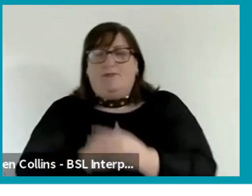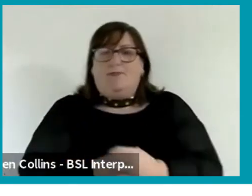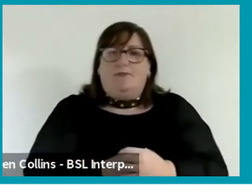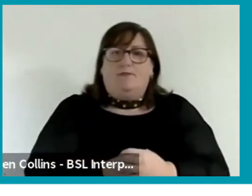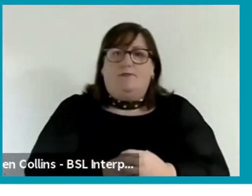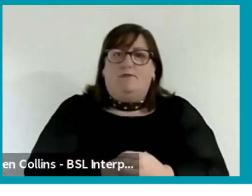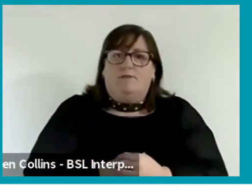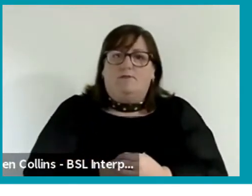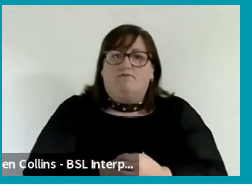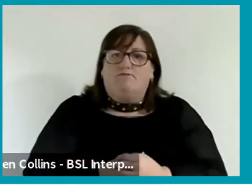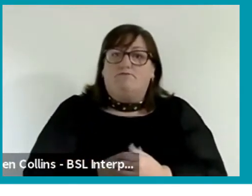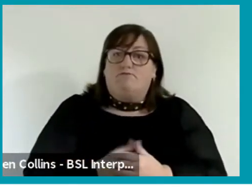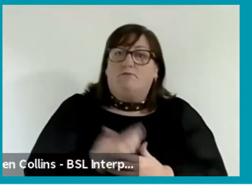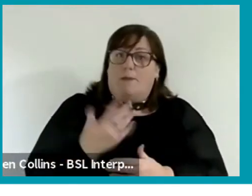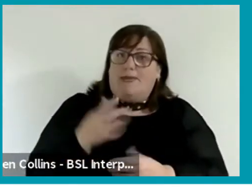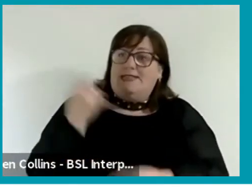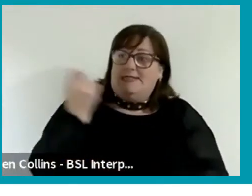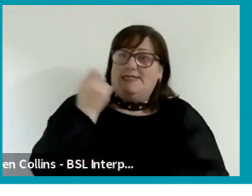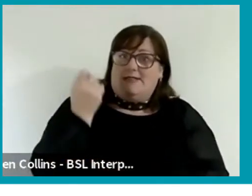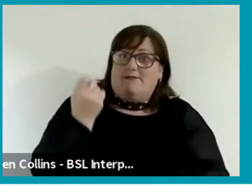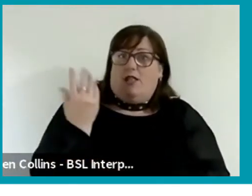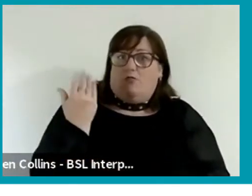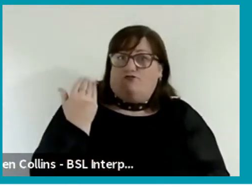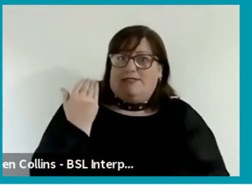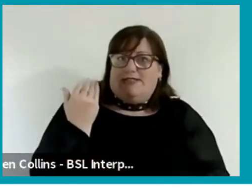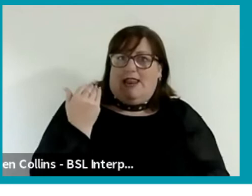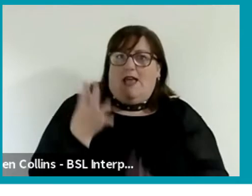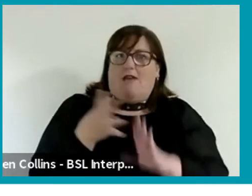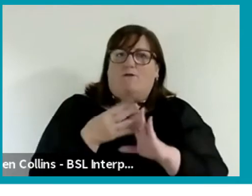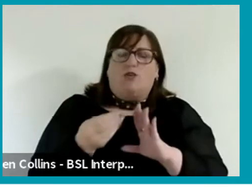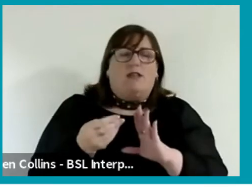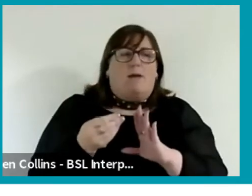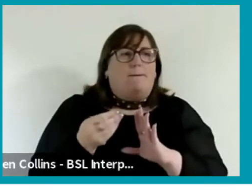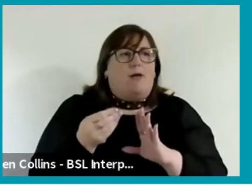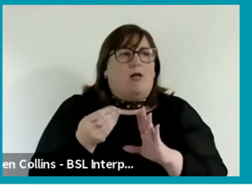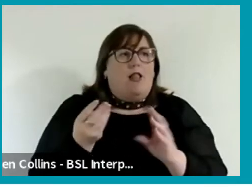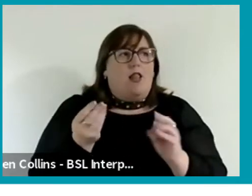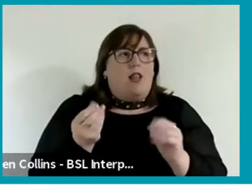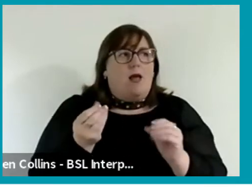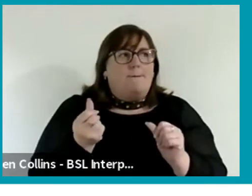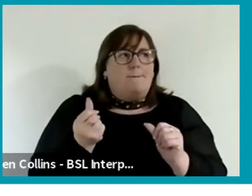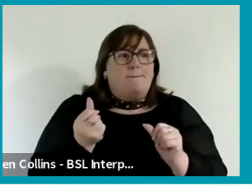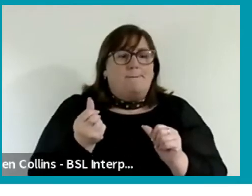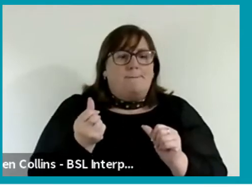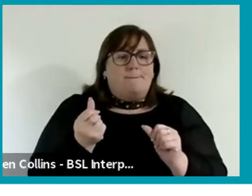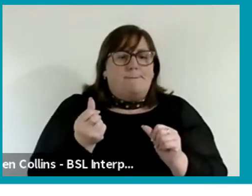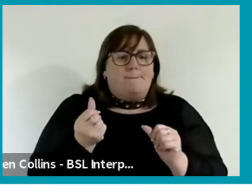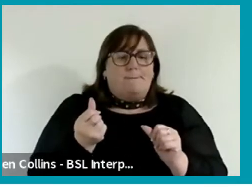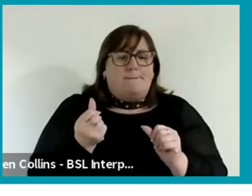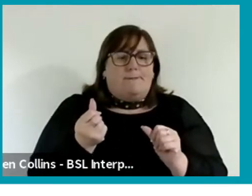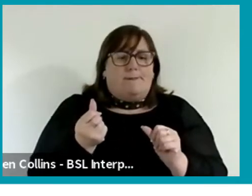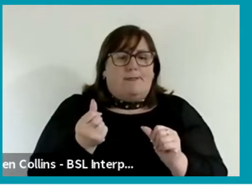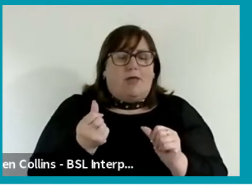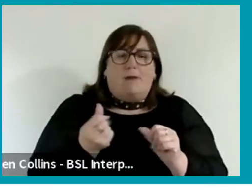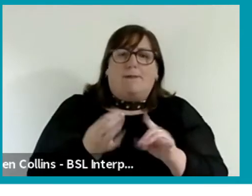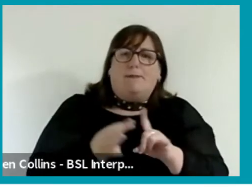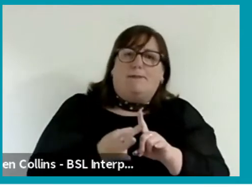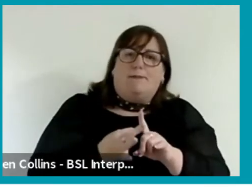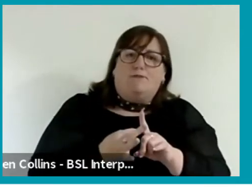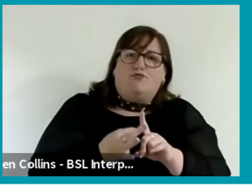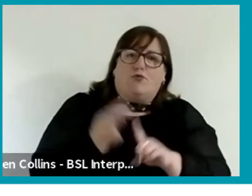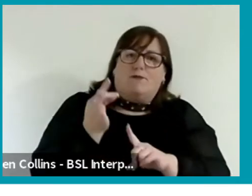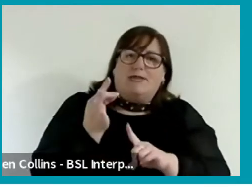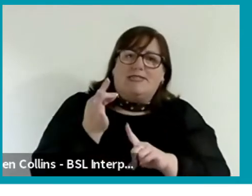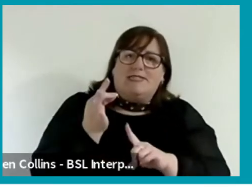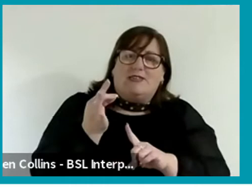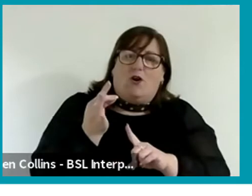recent successes, include our recently approved employee benefits package that has just